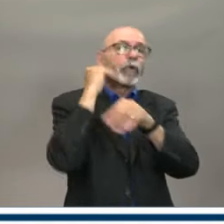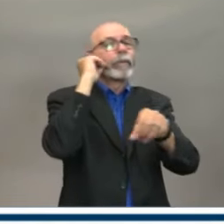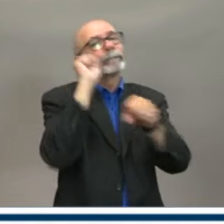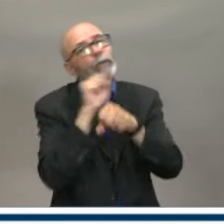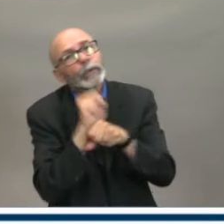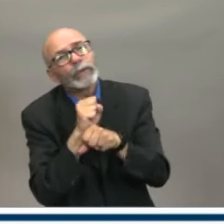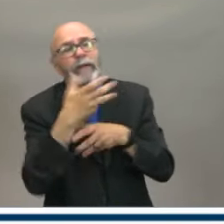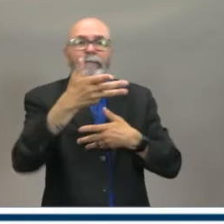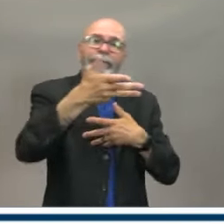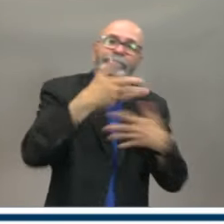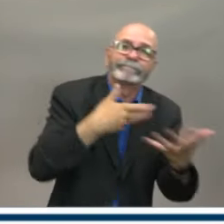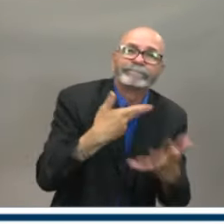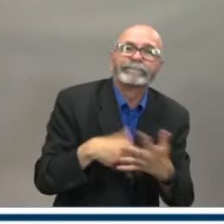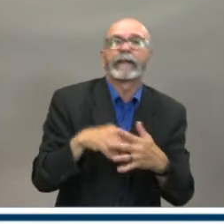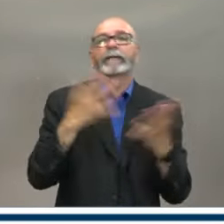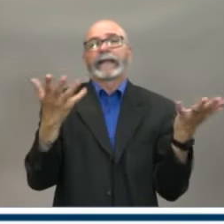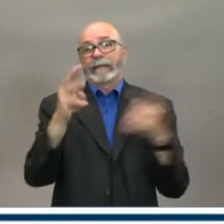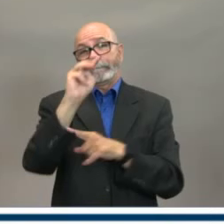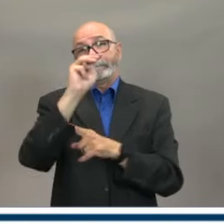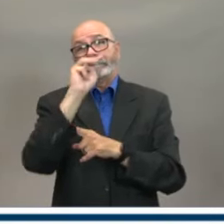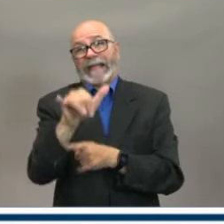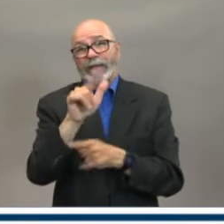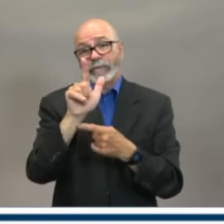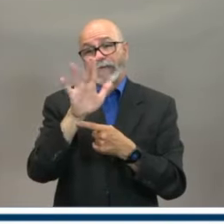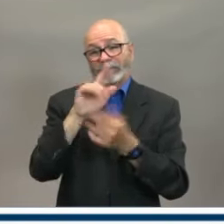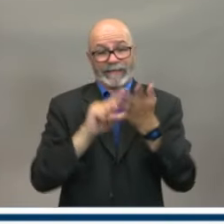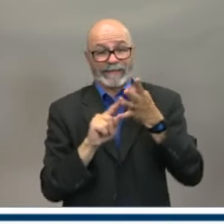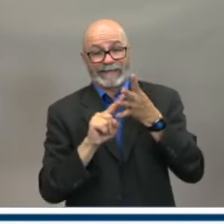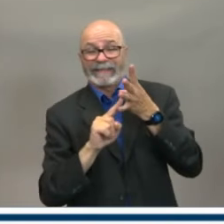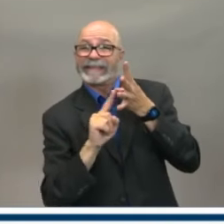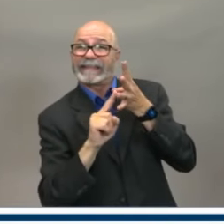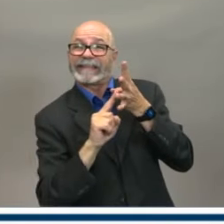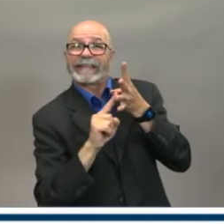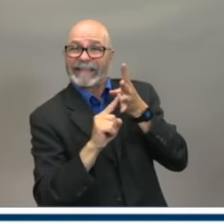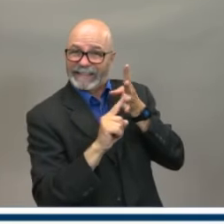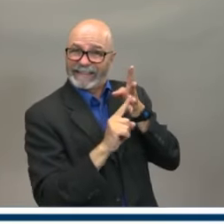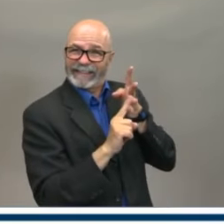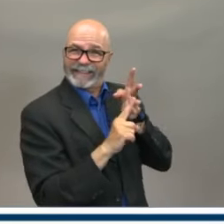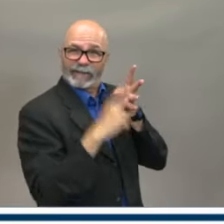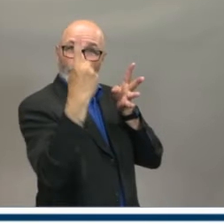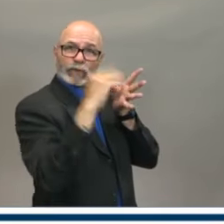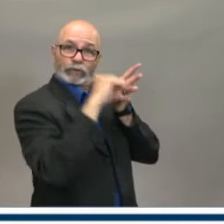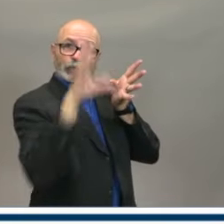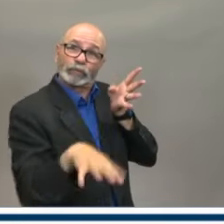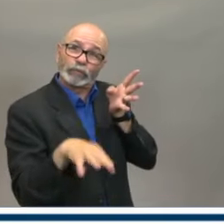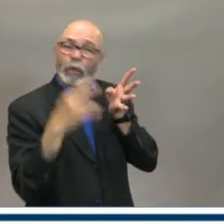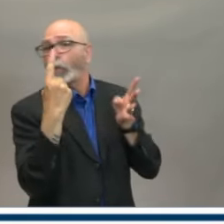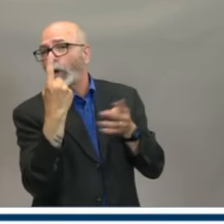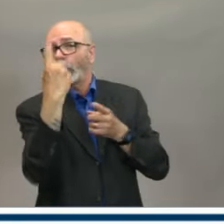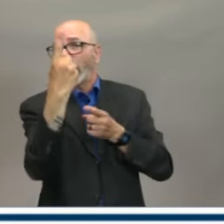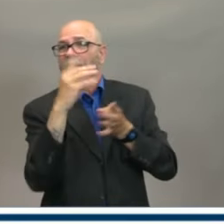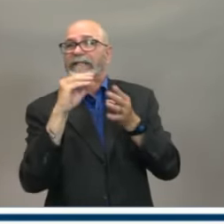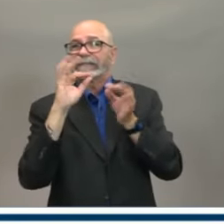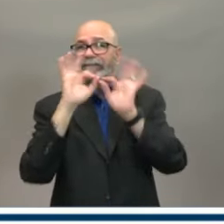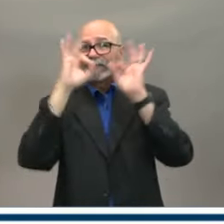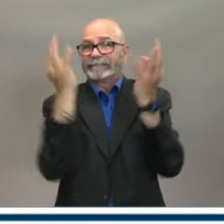May 25th, a single student or family member will be able to access their local school by appointment.